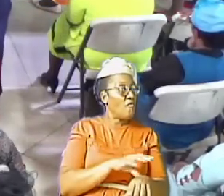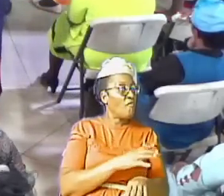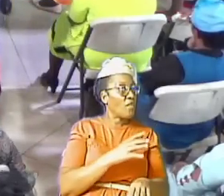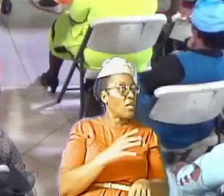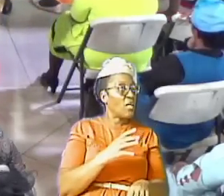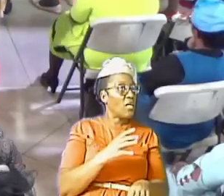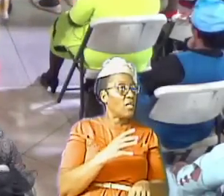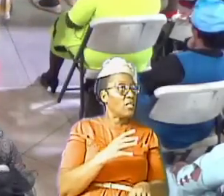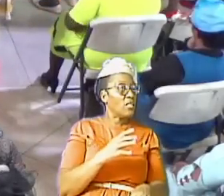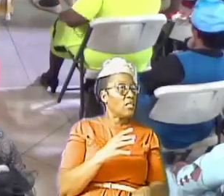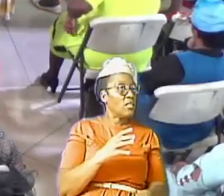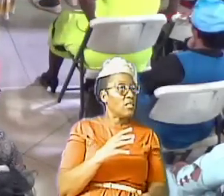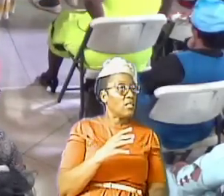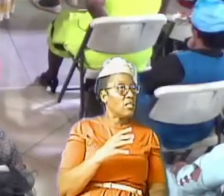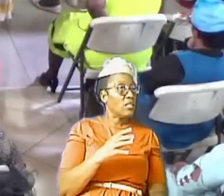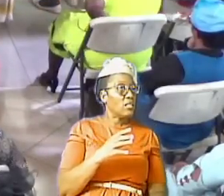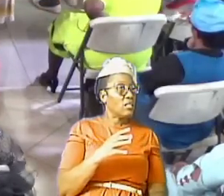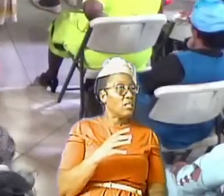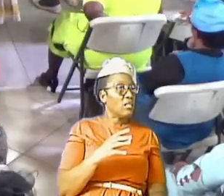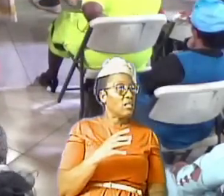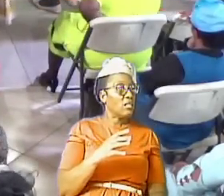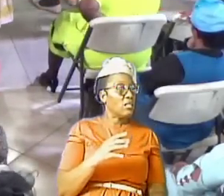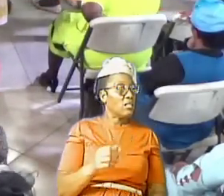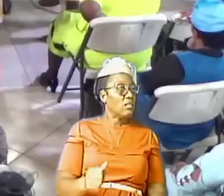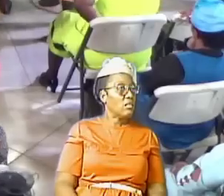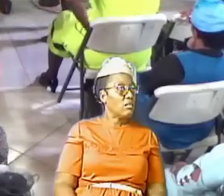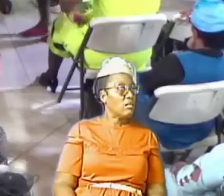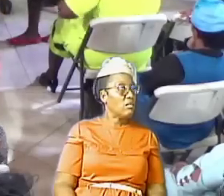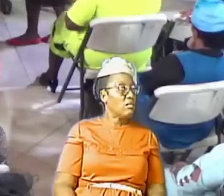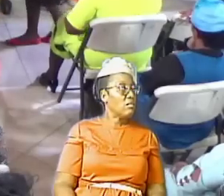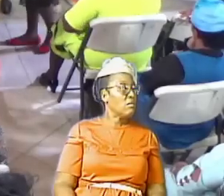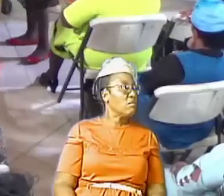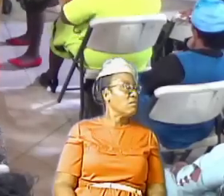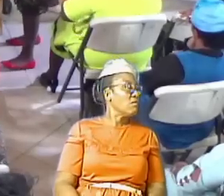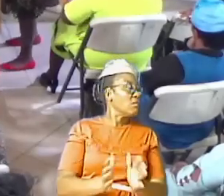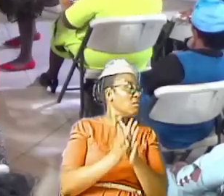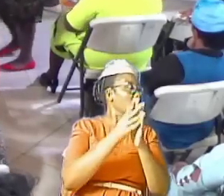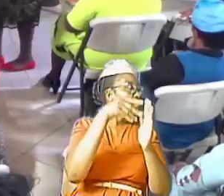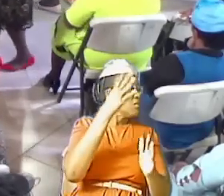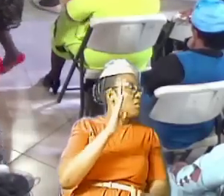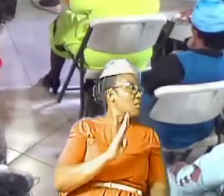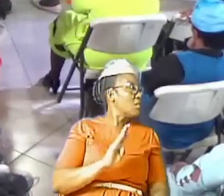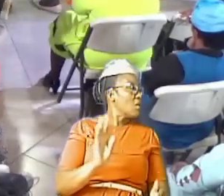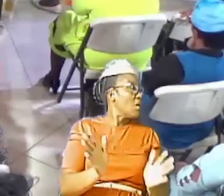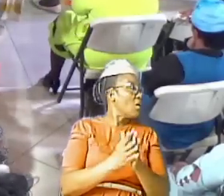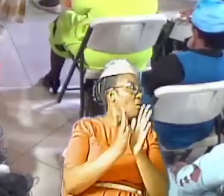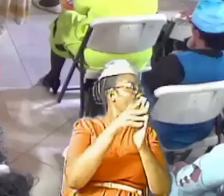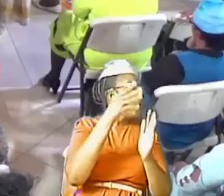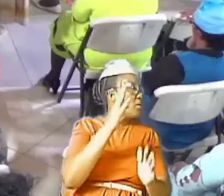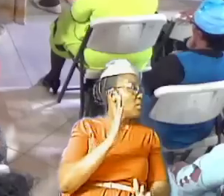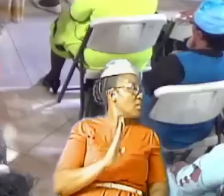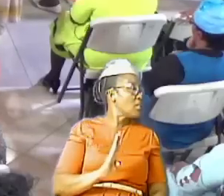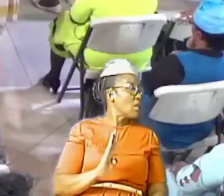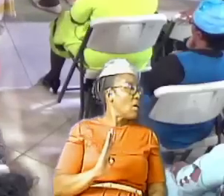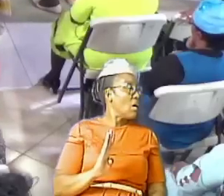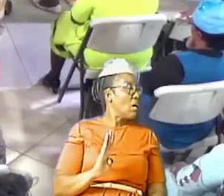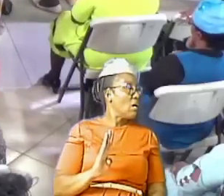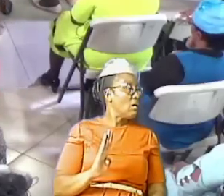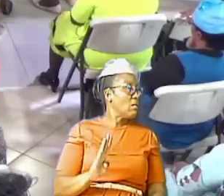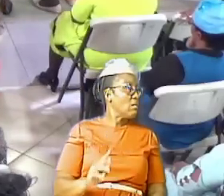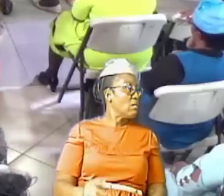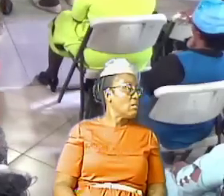mic, gentlemen. Grab mics. Borrow the mics over here. Praise God. Praise God. Praise God. Praise